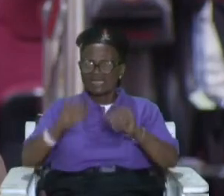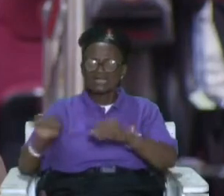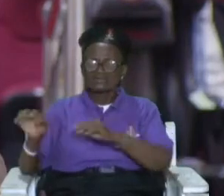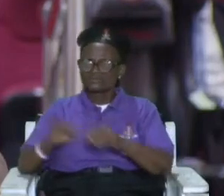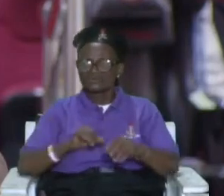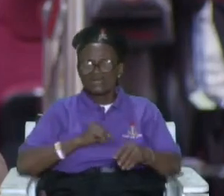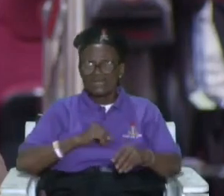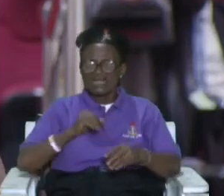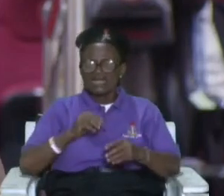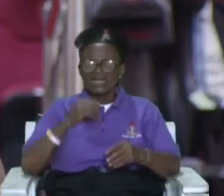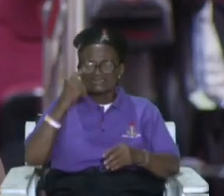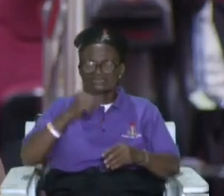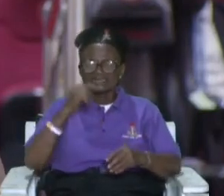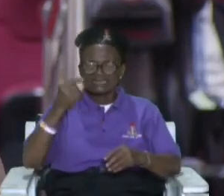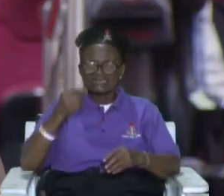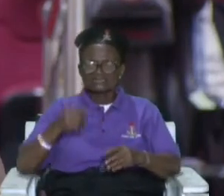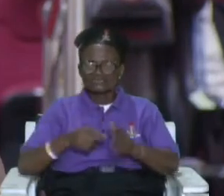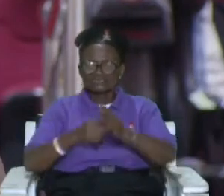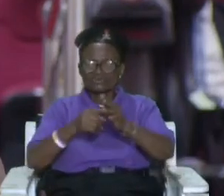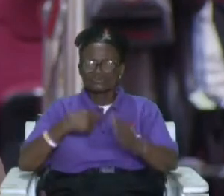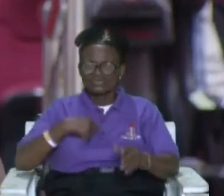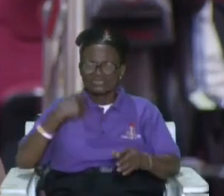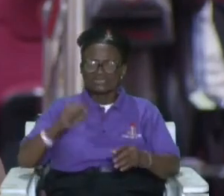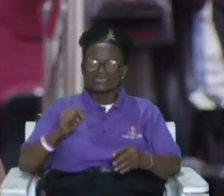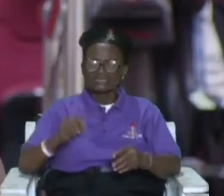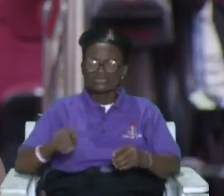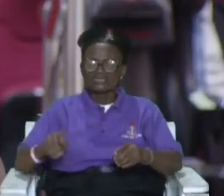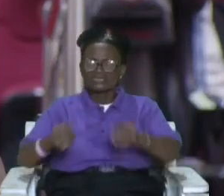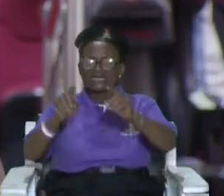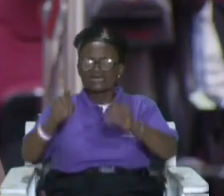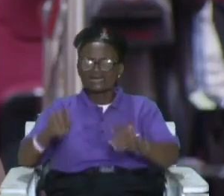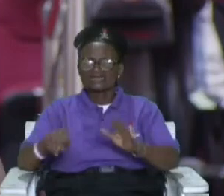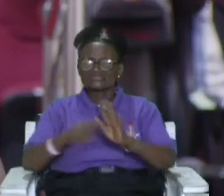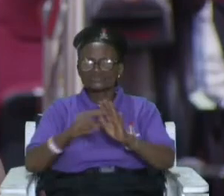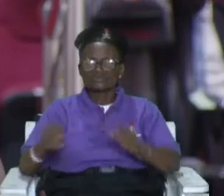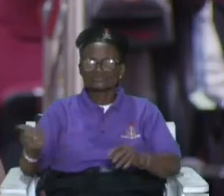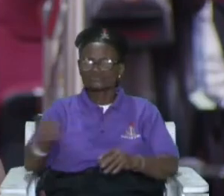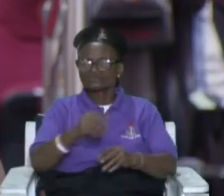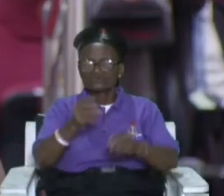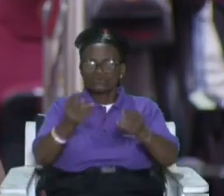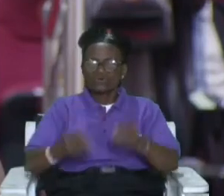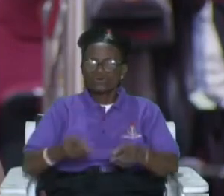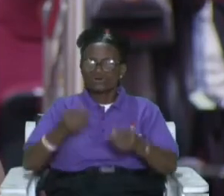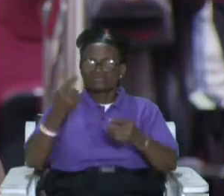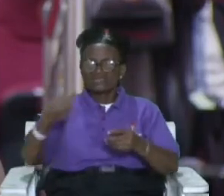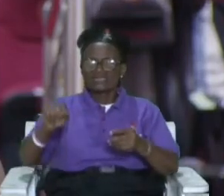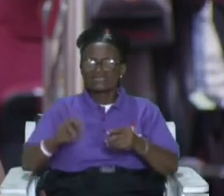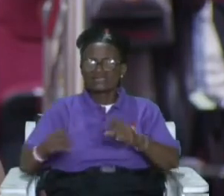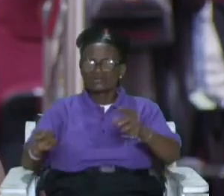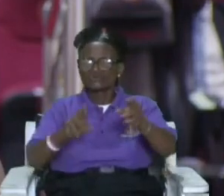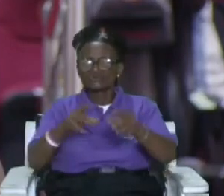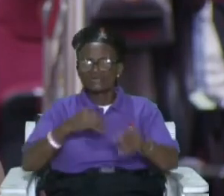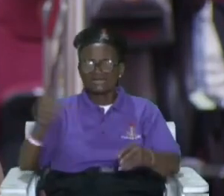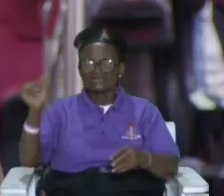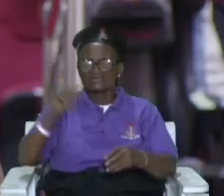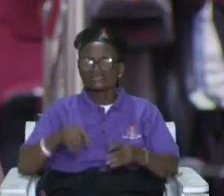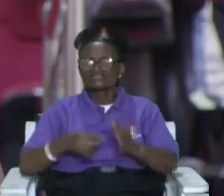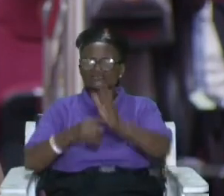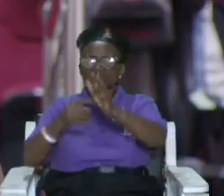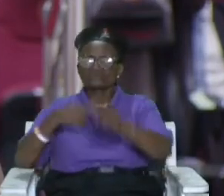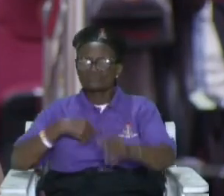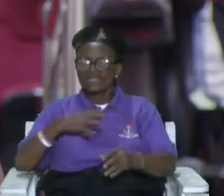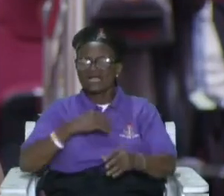I said, "Show me the direction you want the road." And they showed me the direction. And I lifted my right